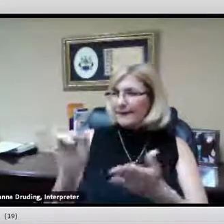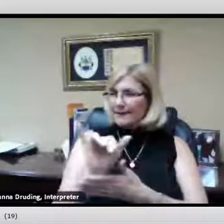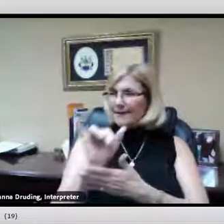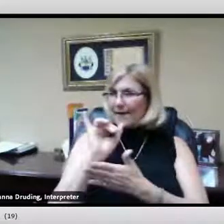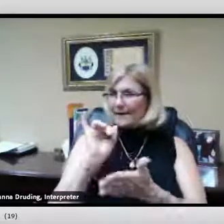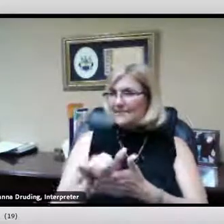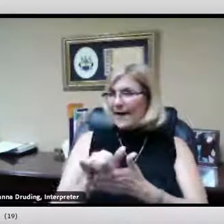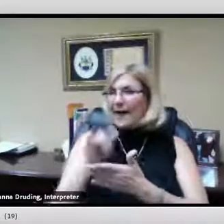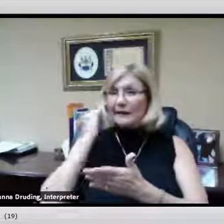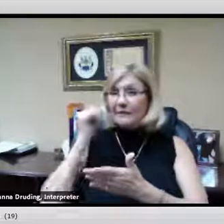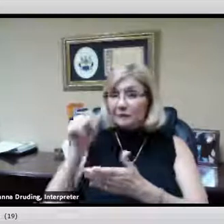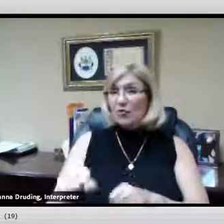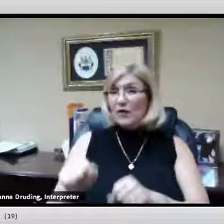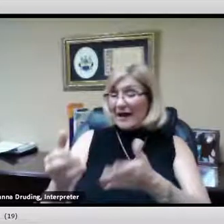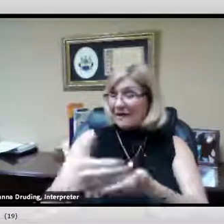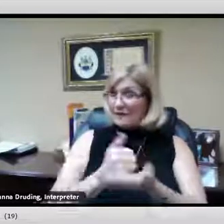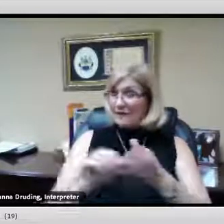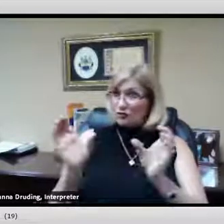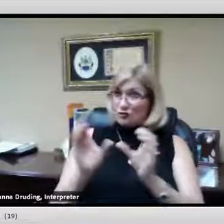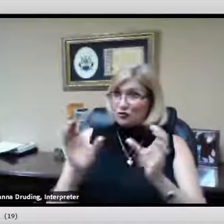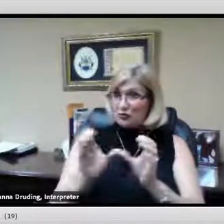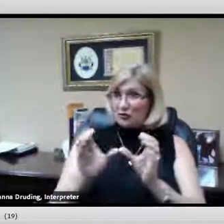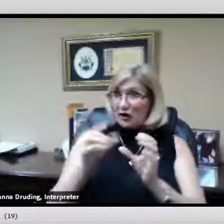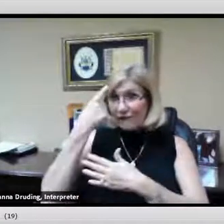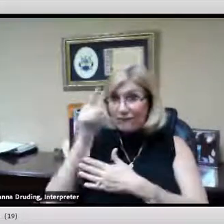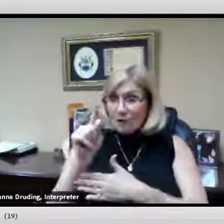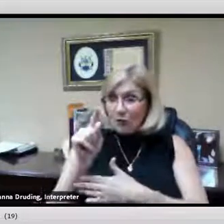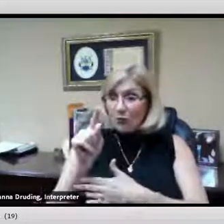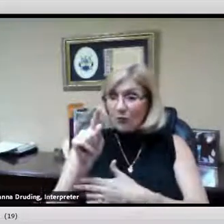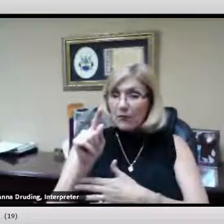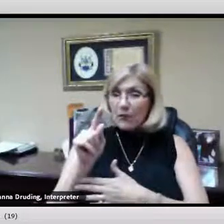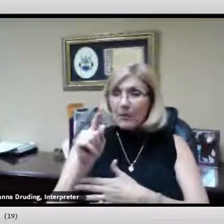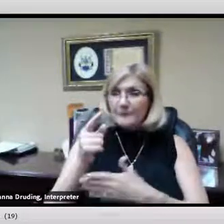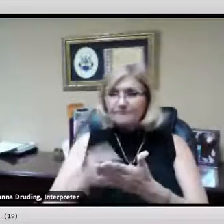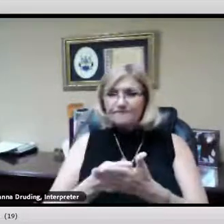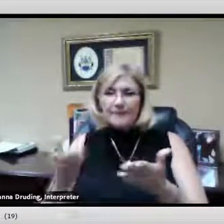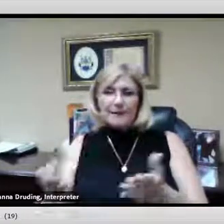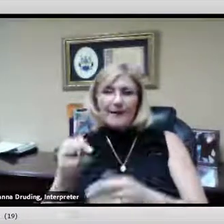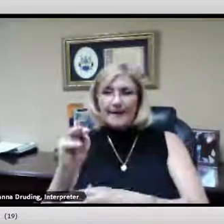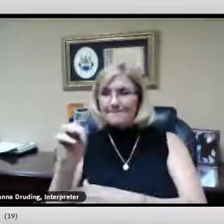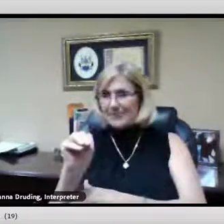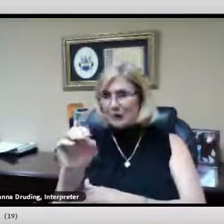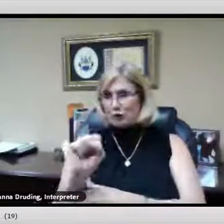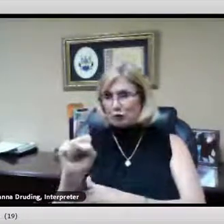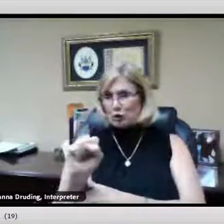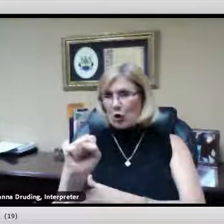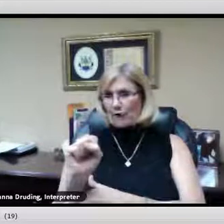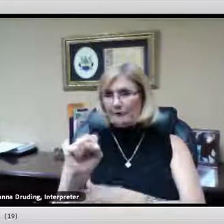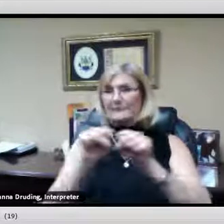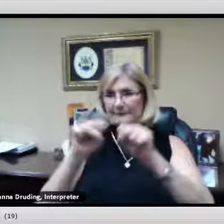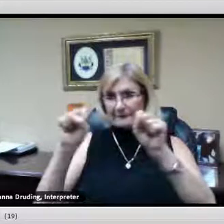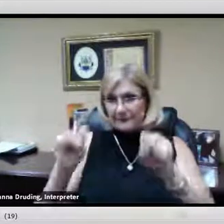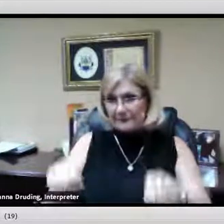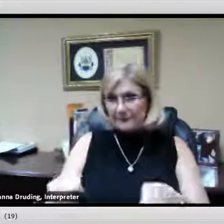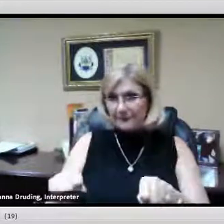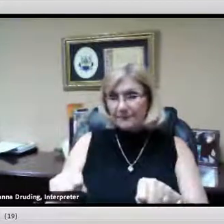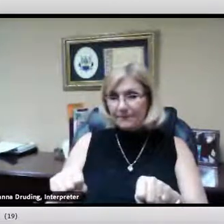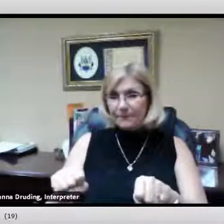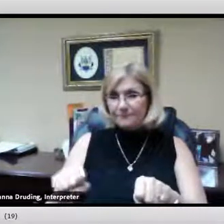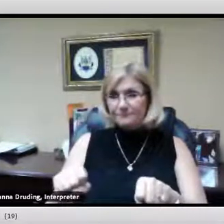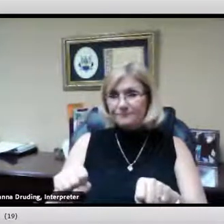a certificate for something like the Microsoft systems,